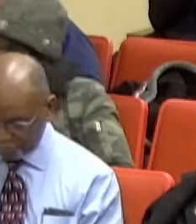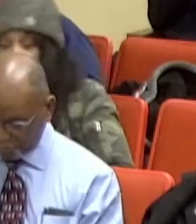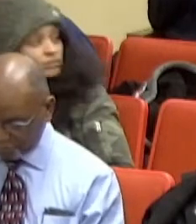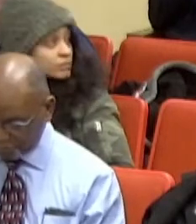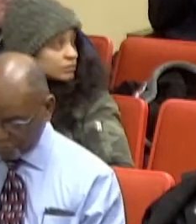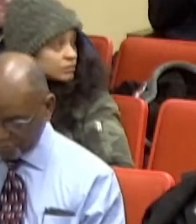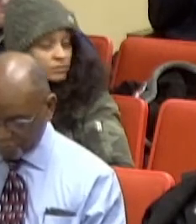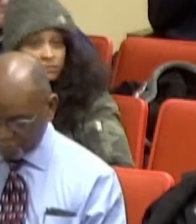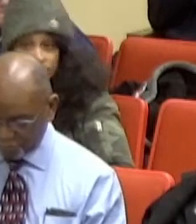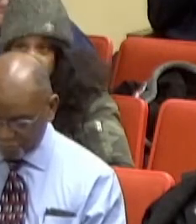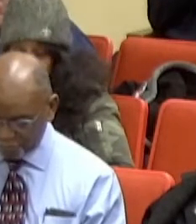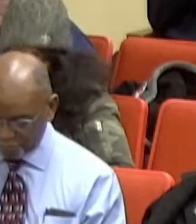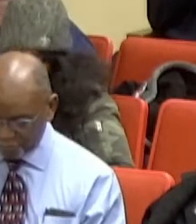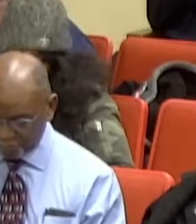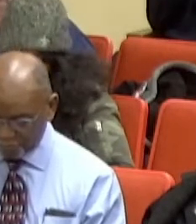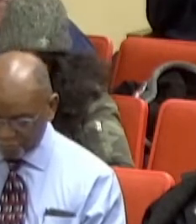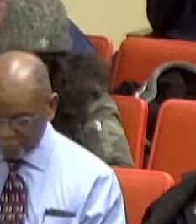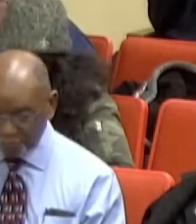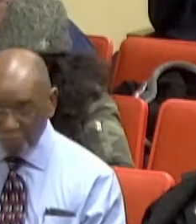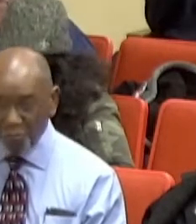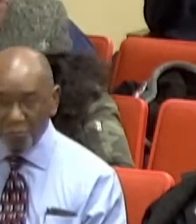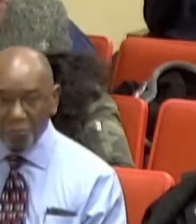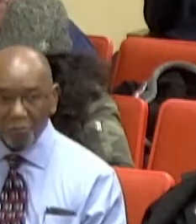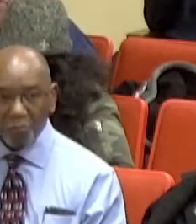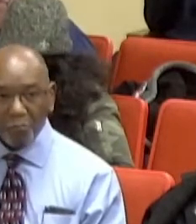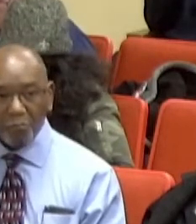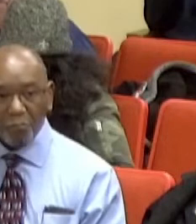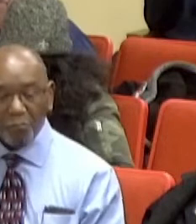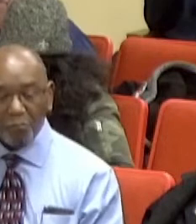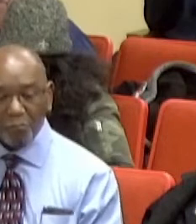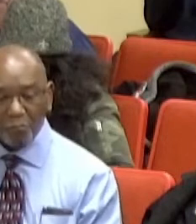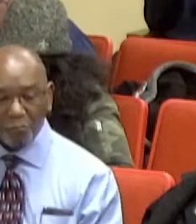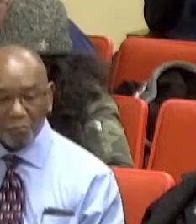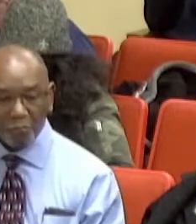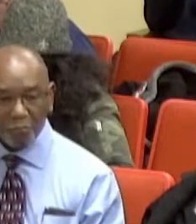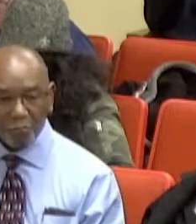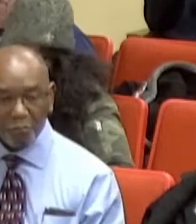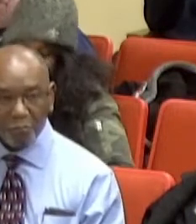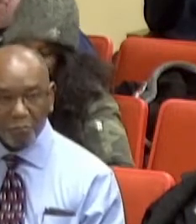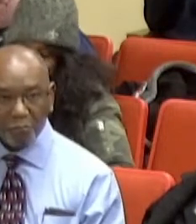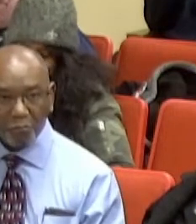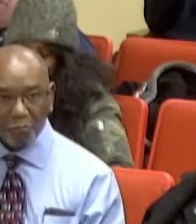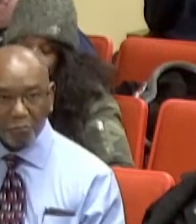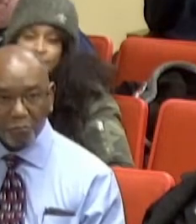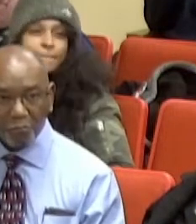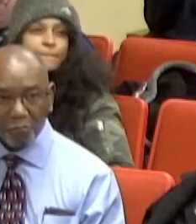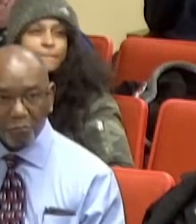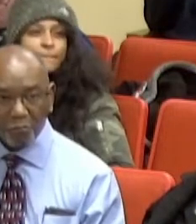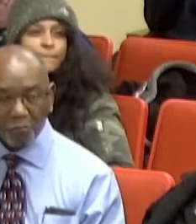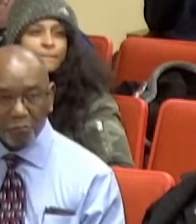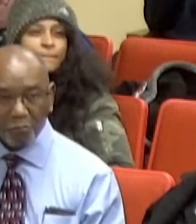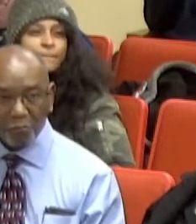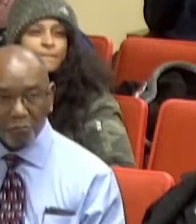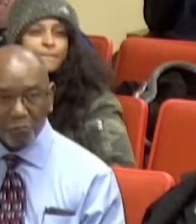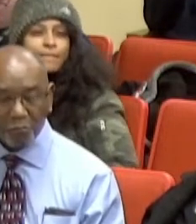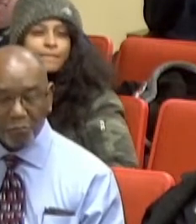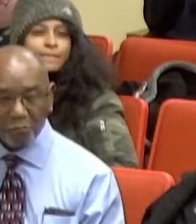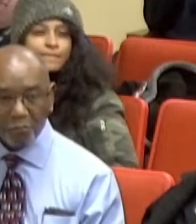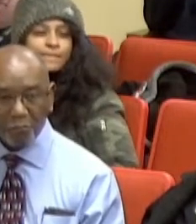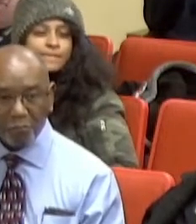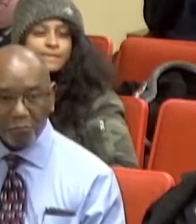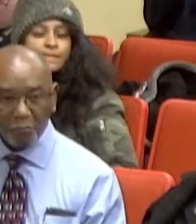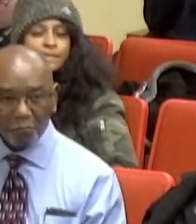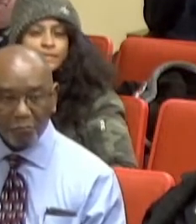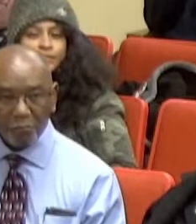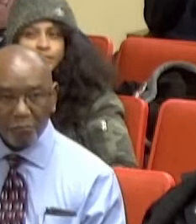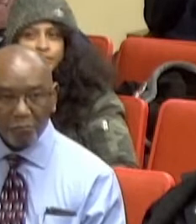district that you have, which is the C5 Highway Arterial District. I know so we'd ask you to approve that. I know there have been